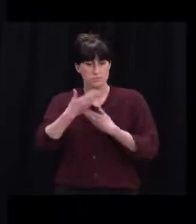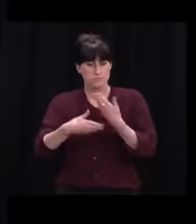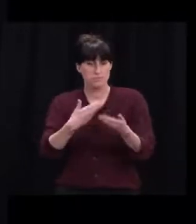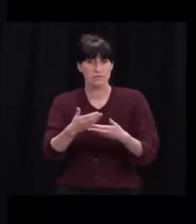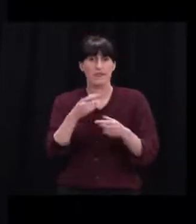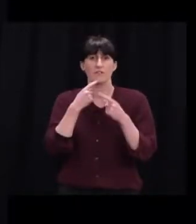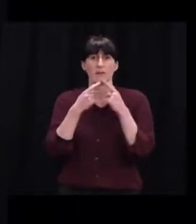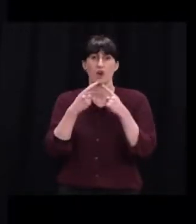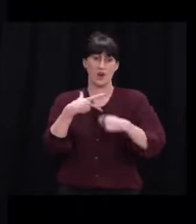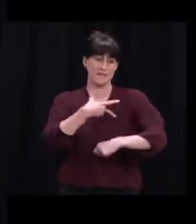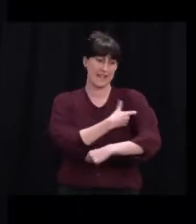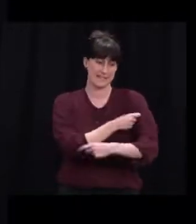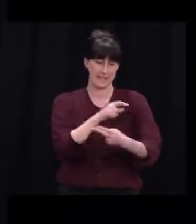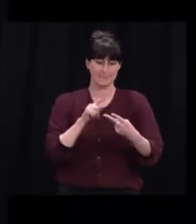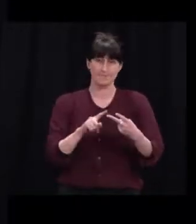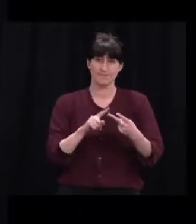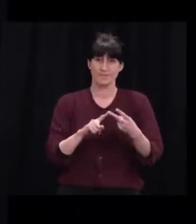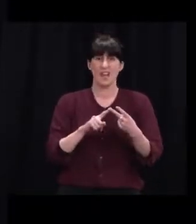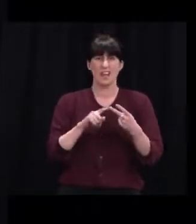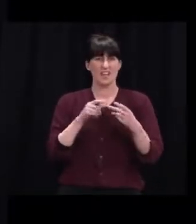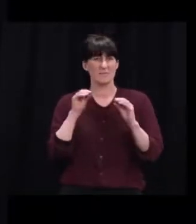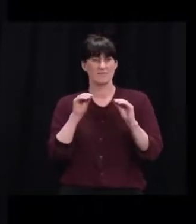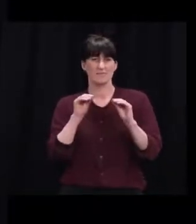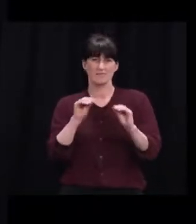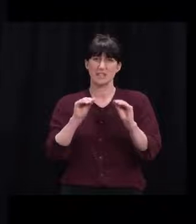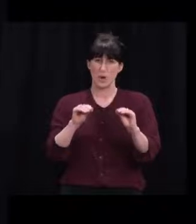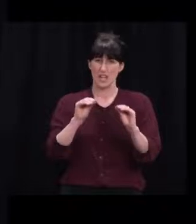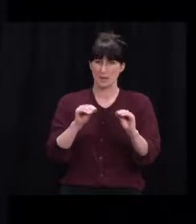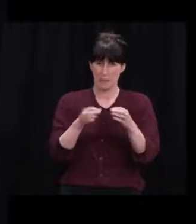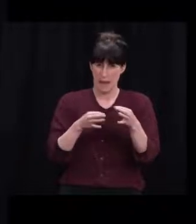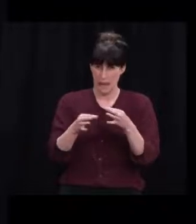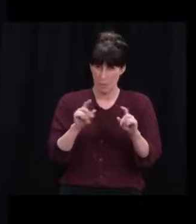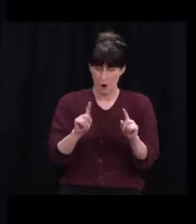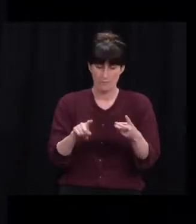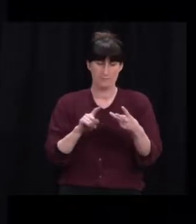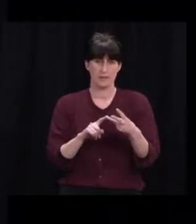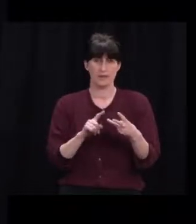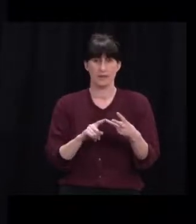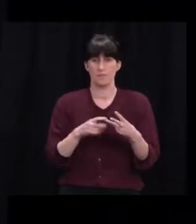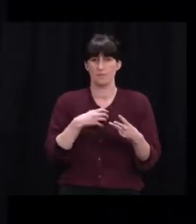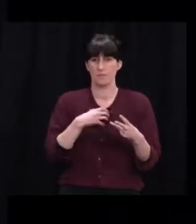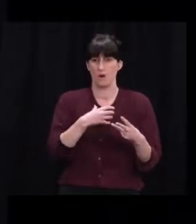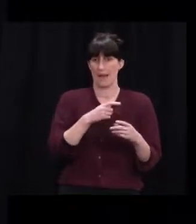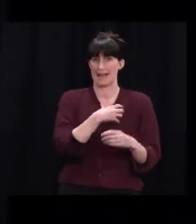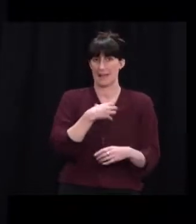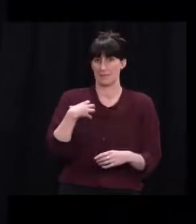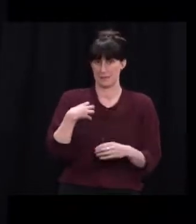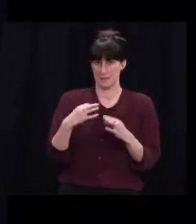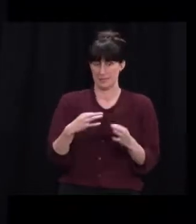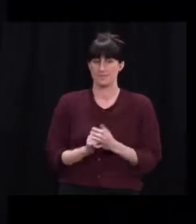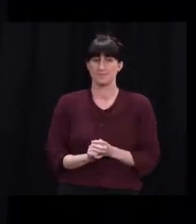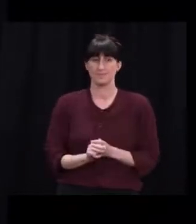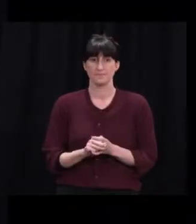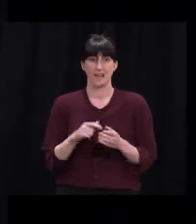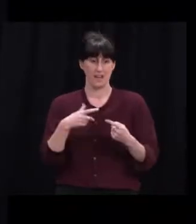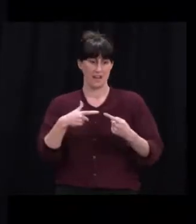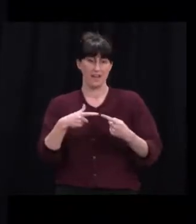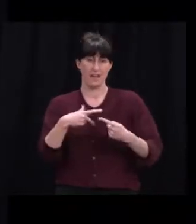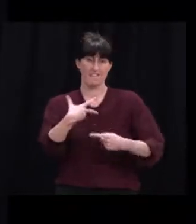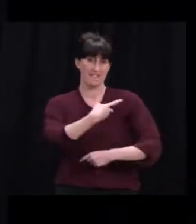going to provide a bit more information about vaccines, some information, important information for schools, parents and students, and then a brief word on